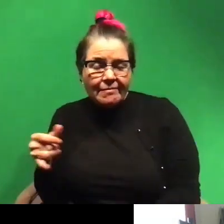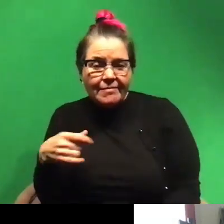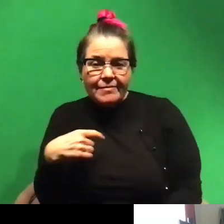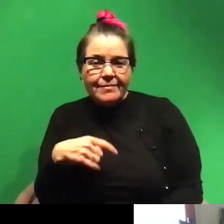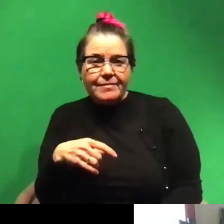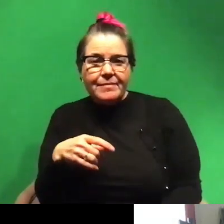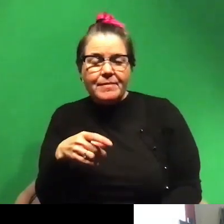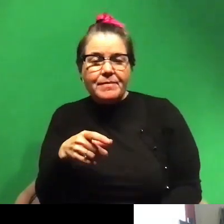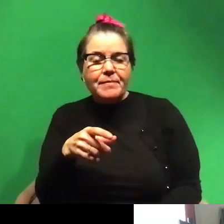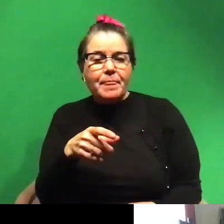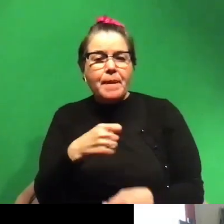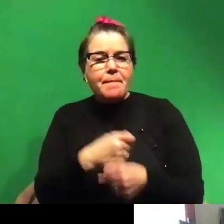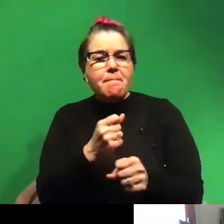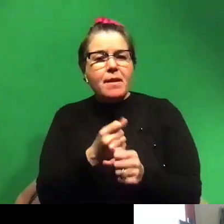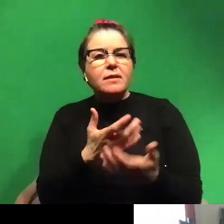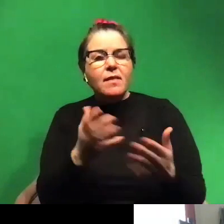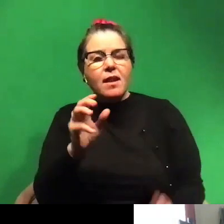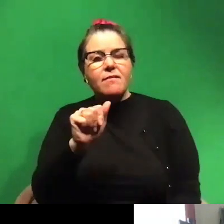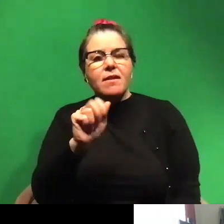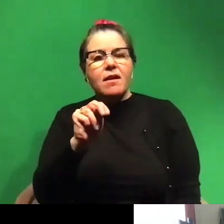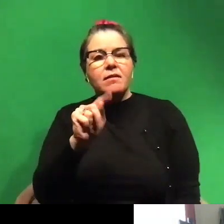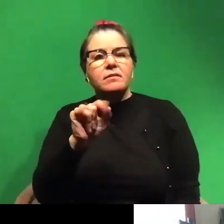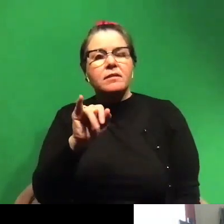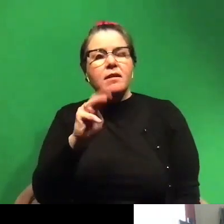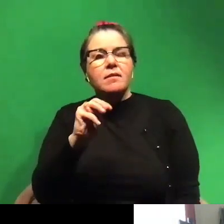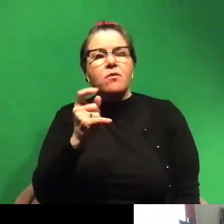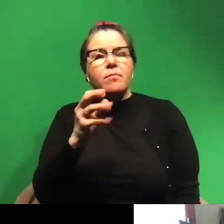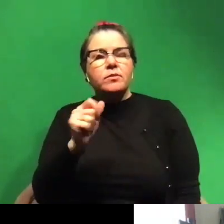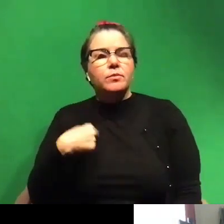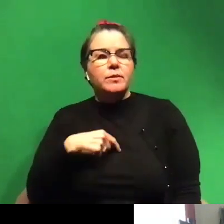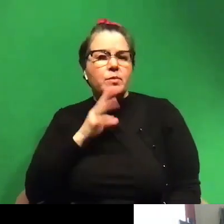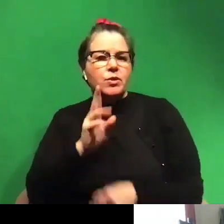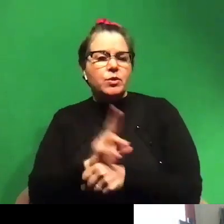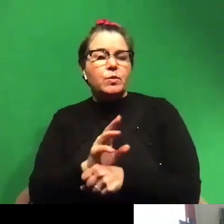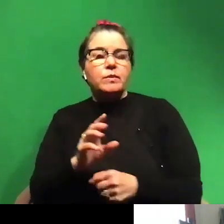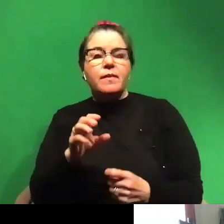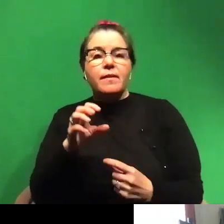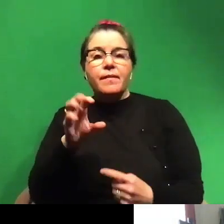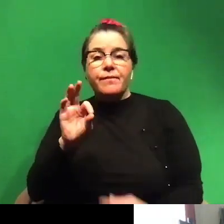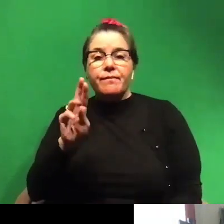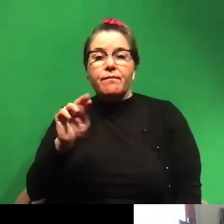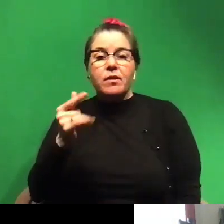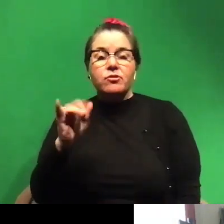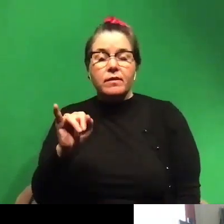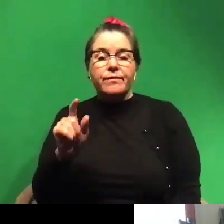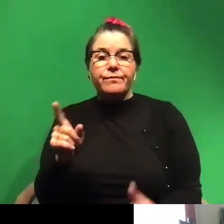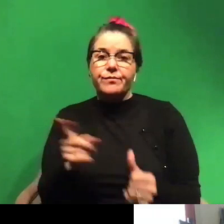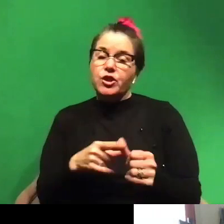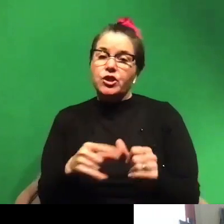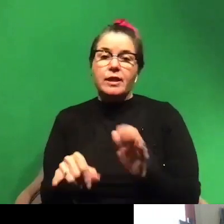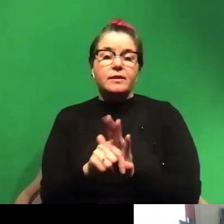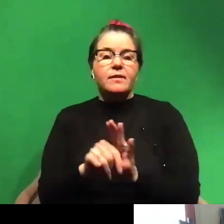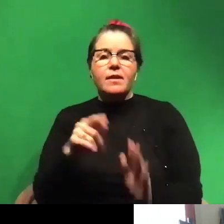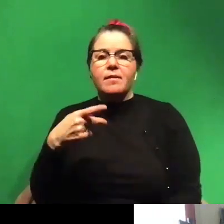makes a lot of antimicrobials that we use. The fungi that was first identified,